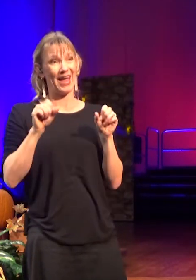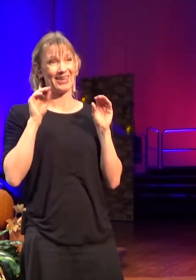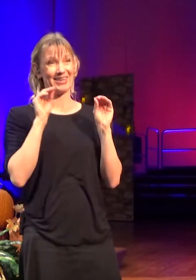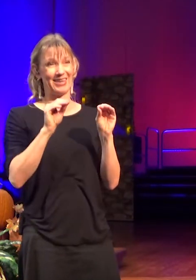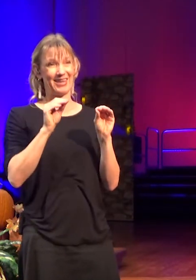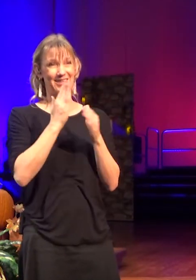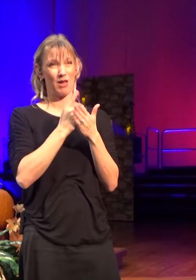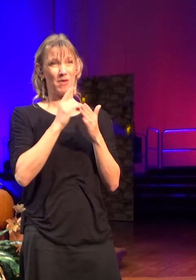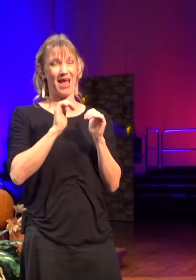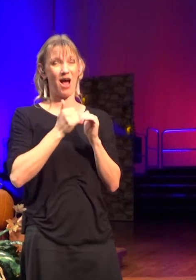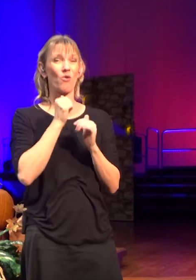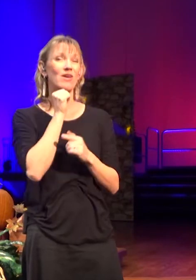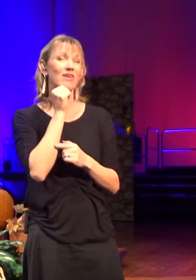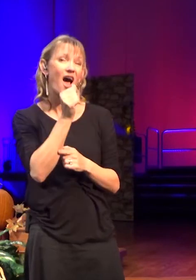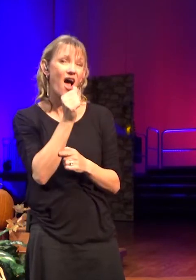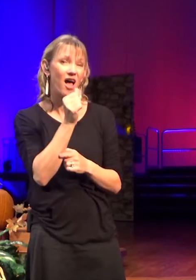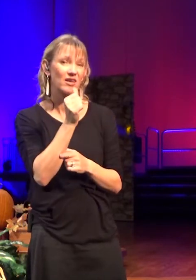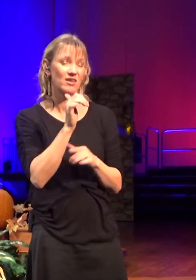How not to shine.